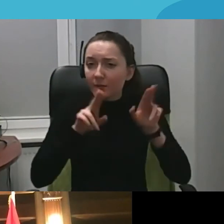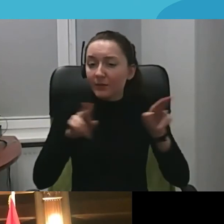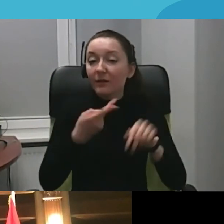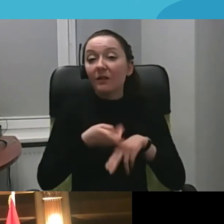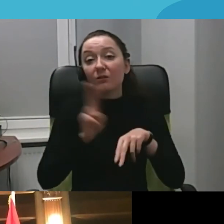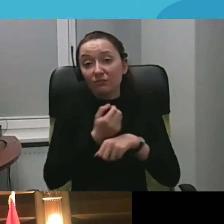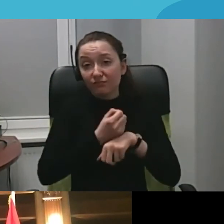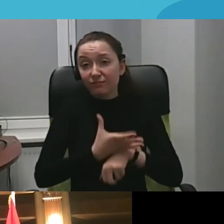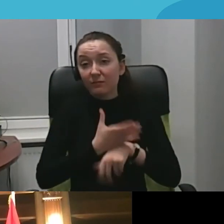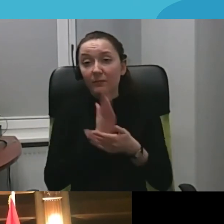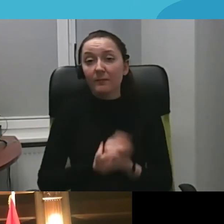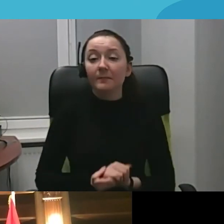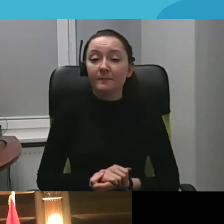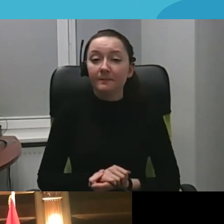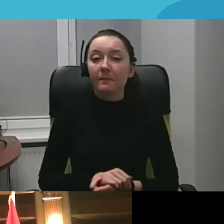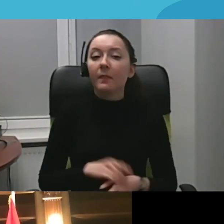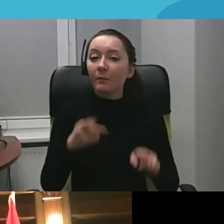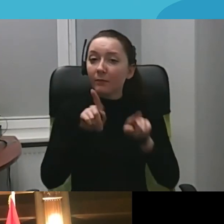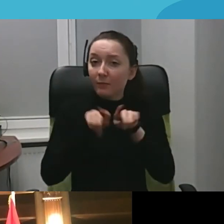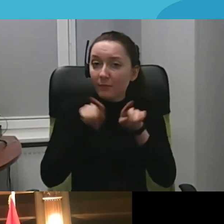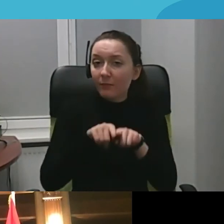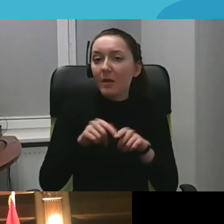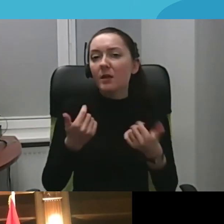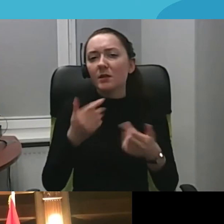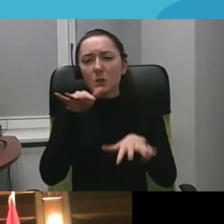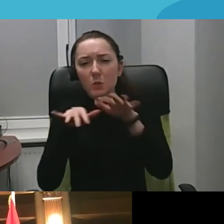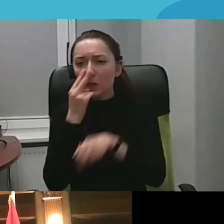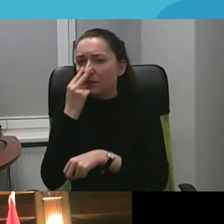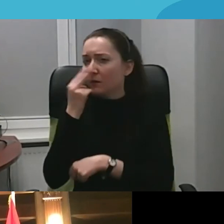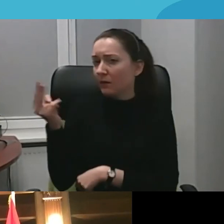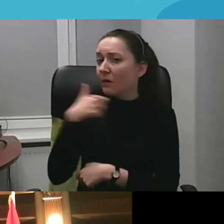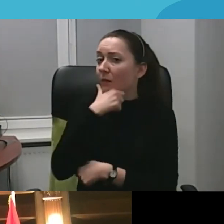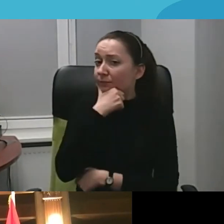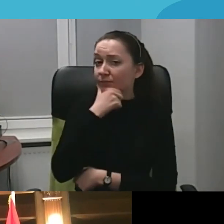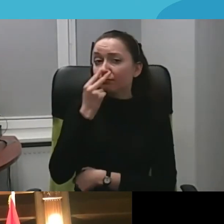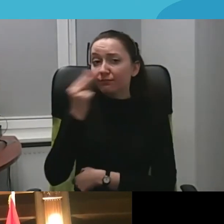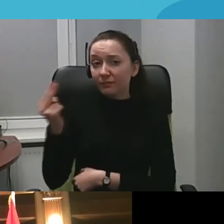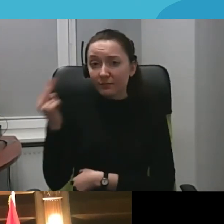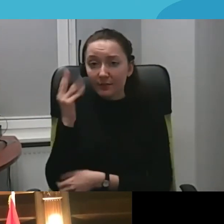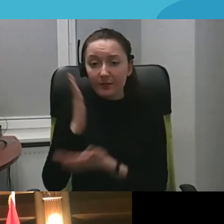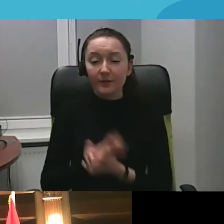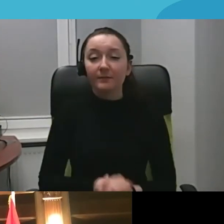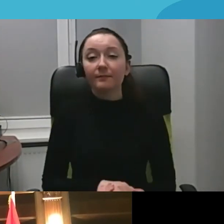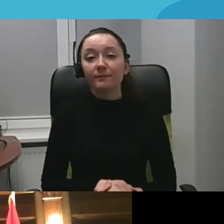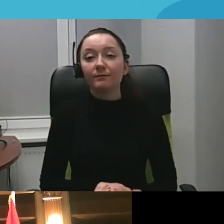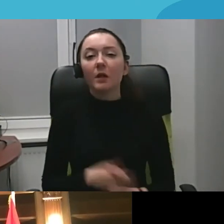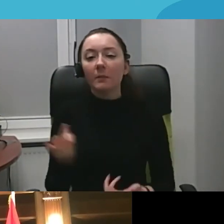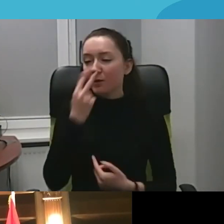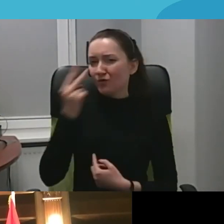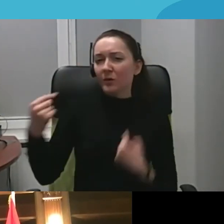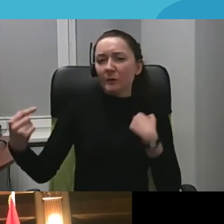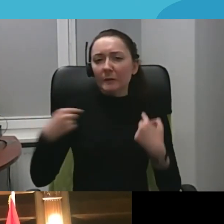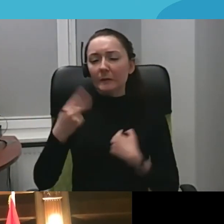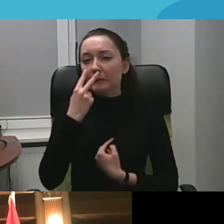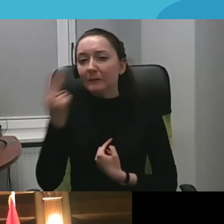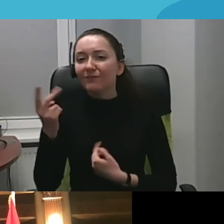are following so closely, and I wanted to say that we're following with a heavy heart because of the abuse that's happening and that we're all observing, but also because of it,